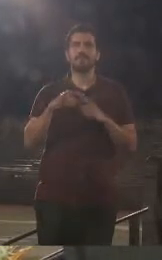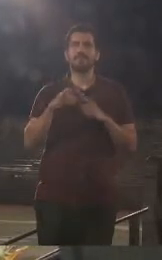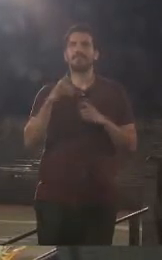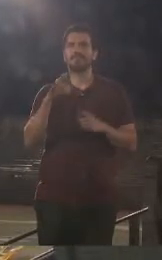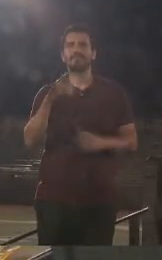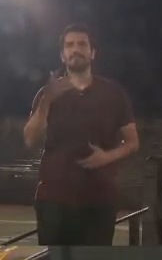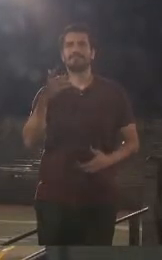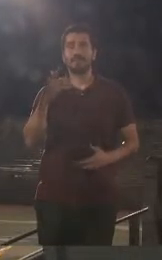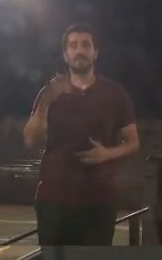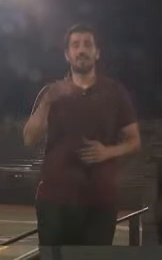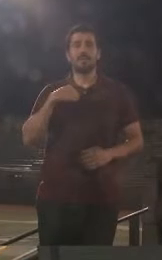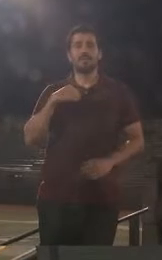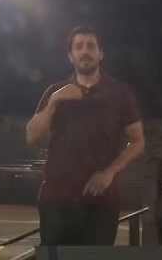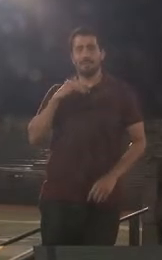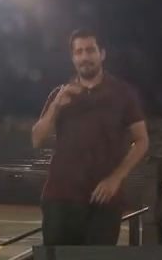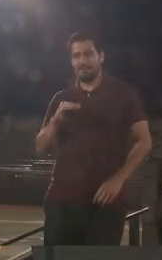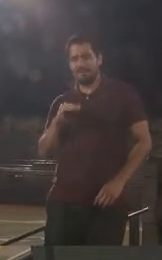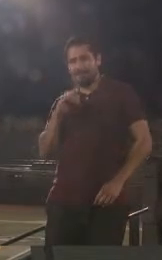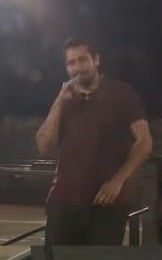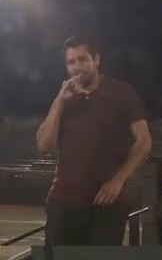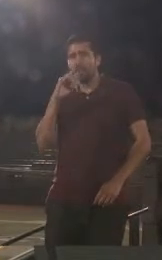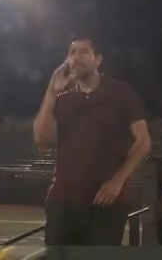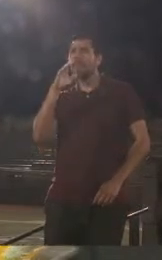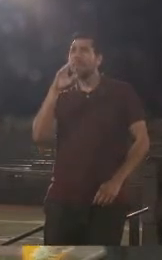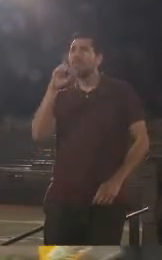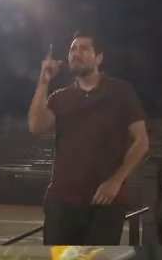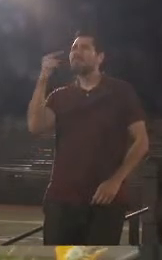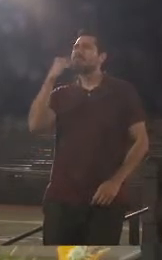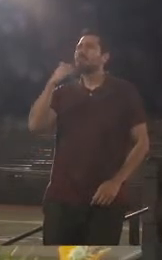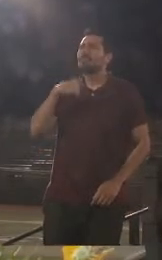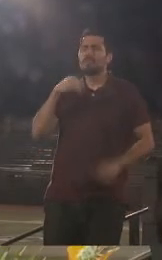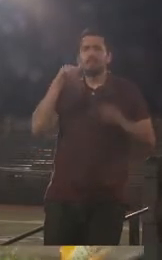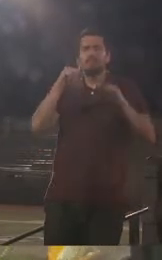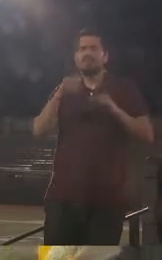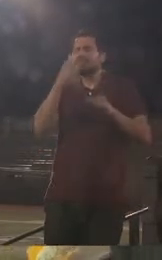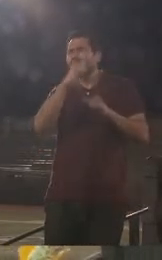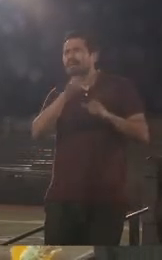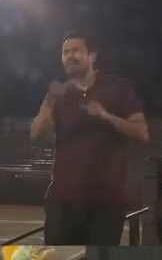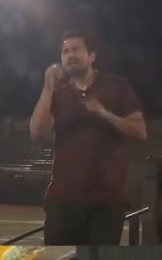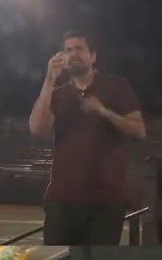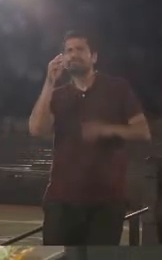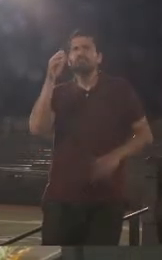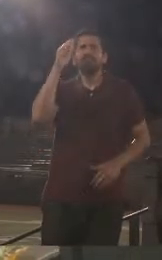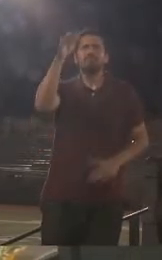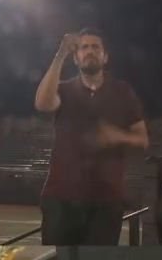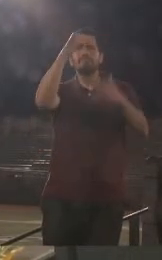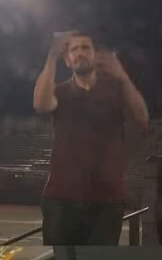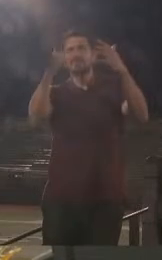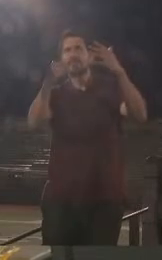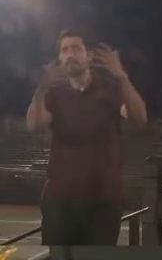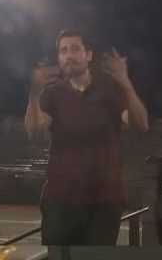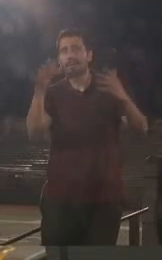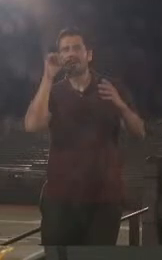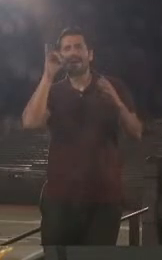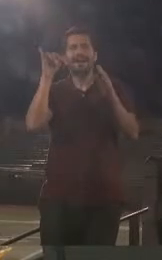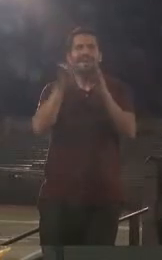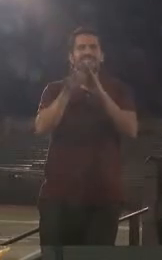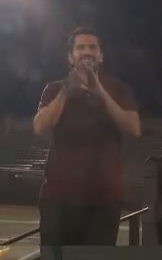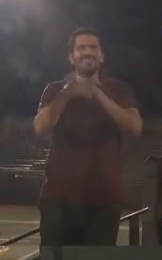When I was a kid, my mother told me I could be anyone I want to be. Turns out, identity theft is a crime.